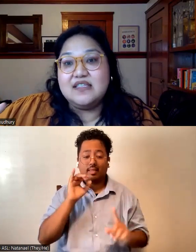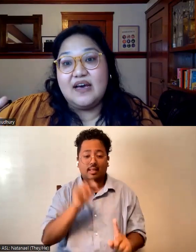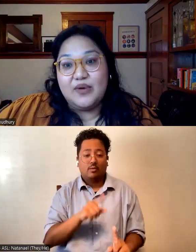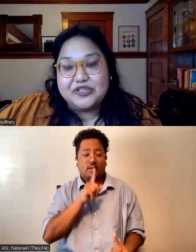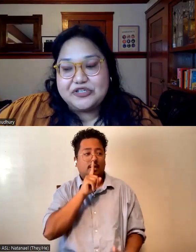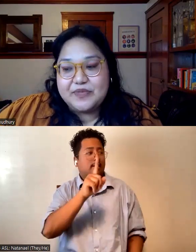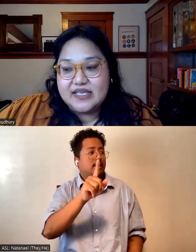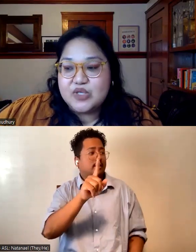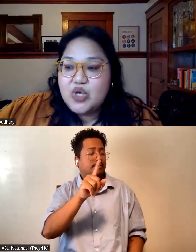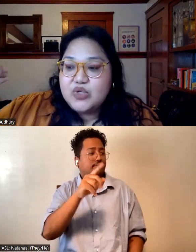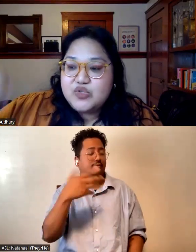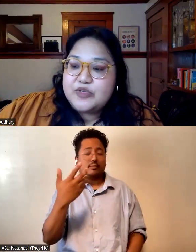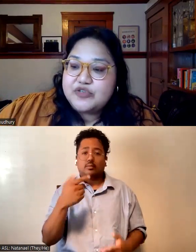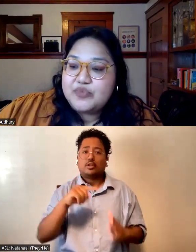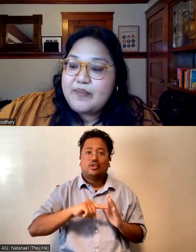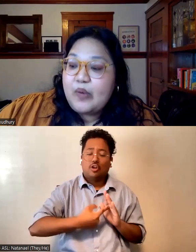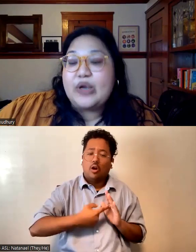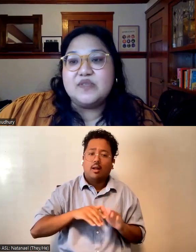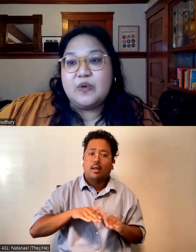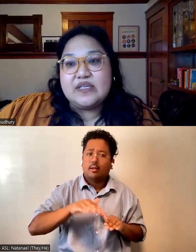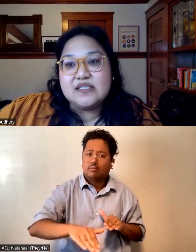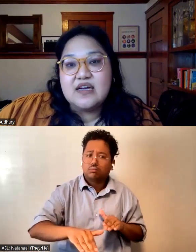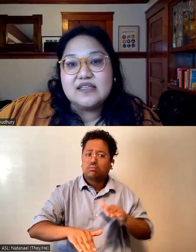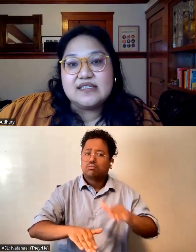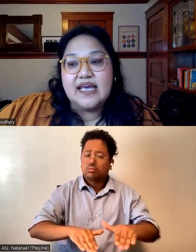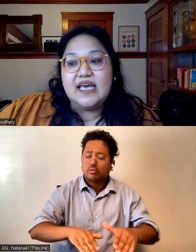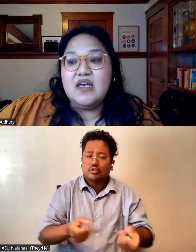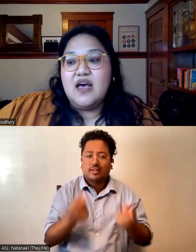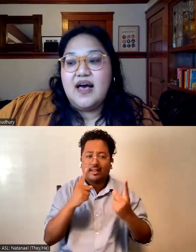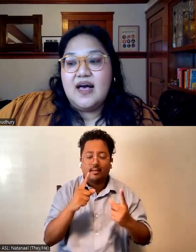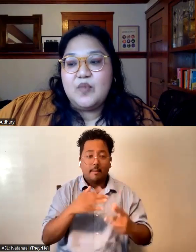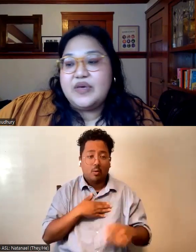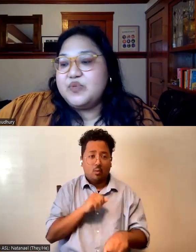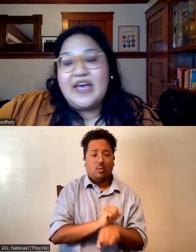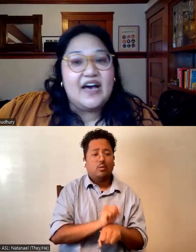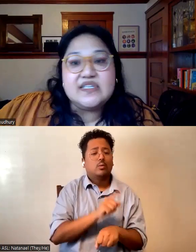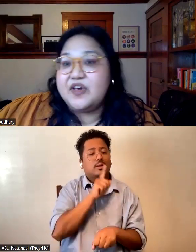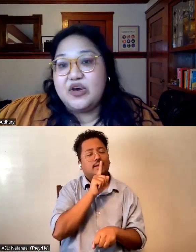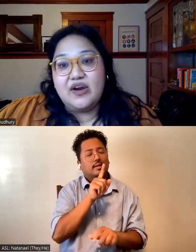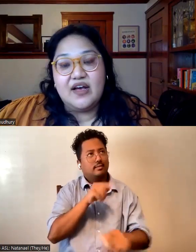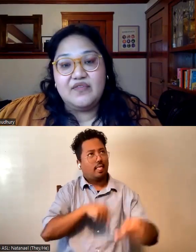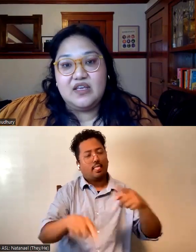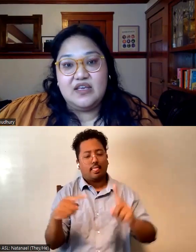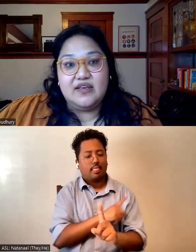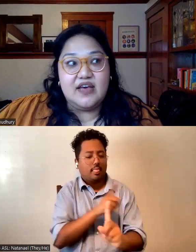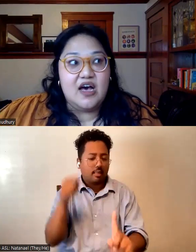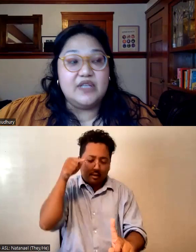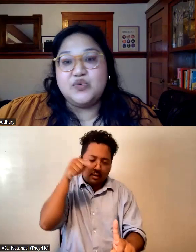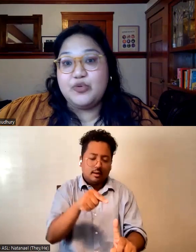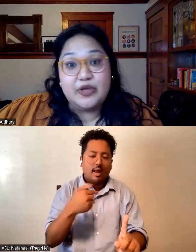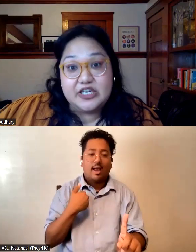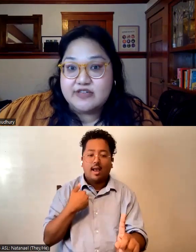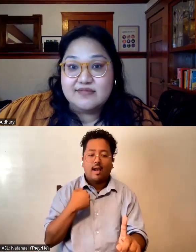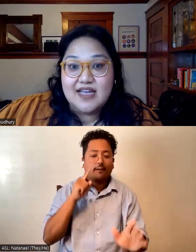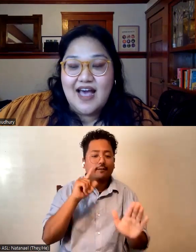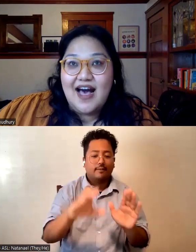entryway into that question, because so much of what my work is focused on is like, okay, so we have this figure of the